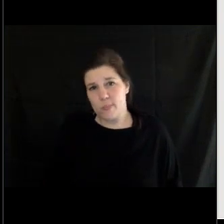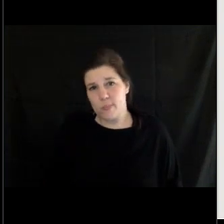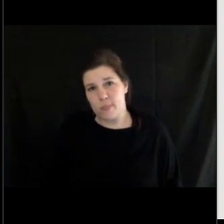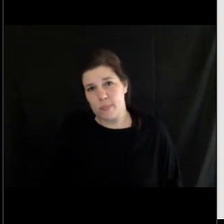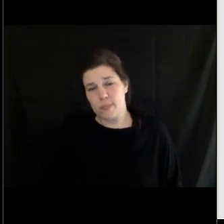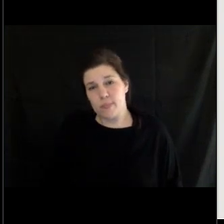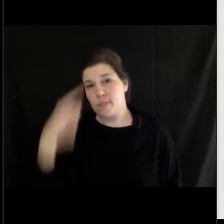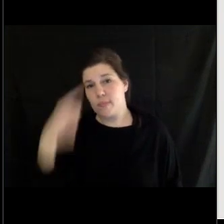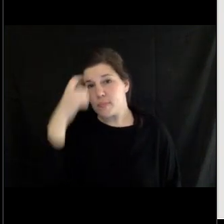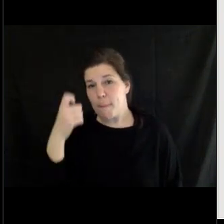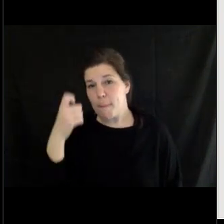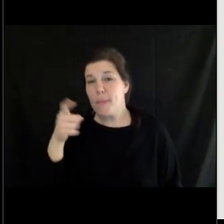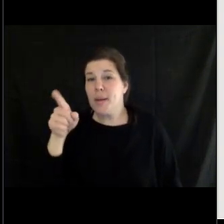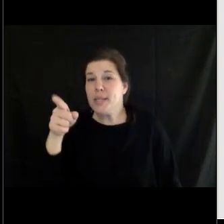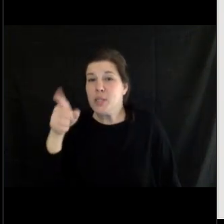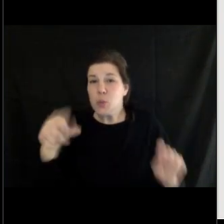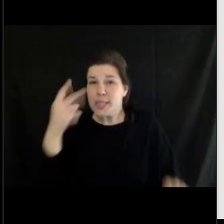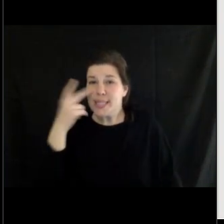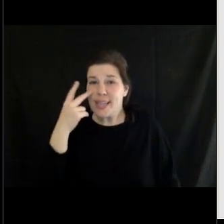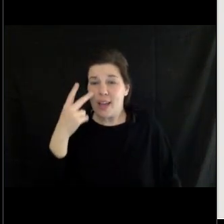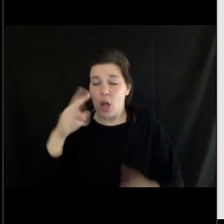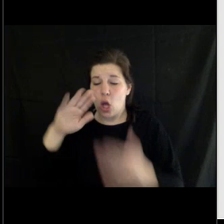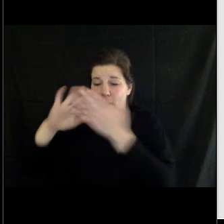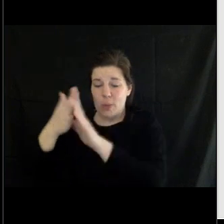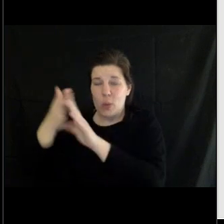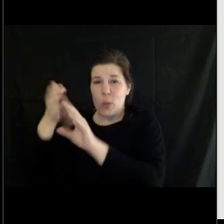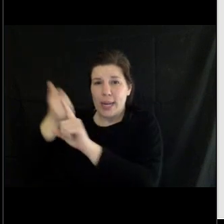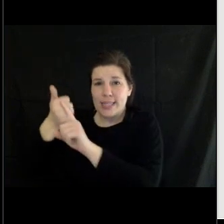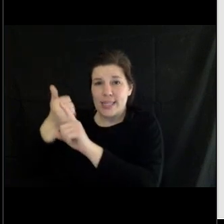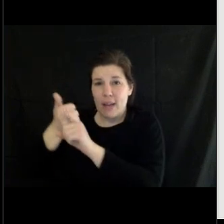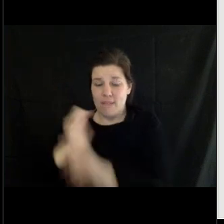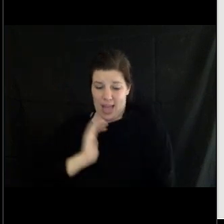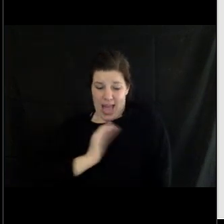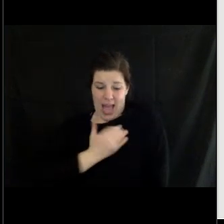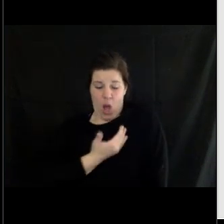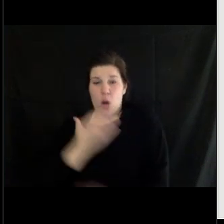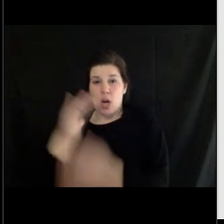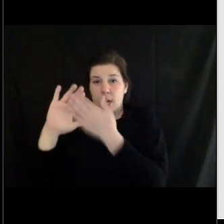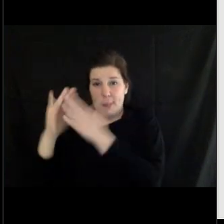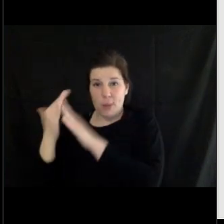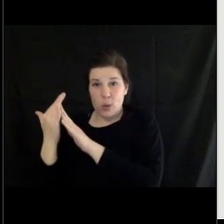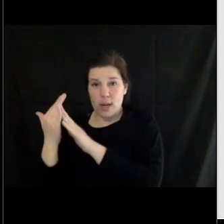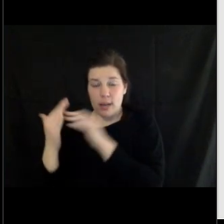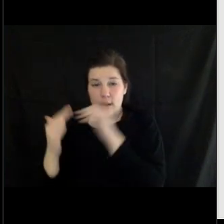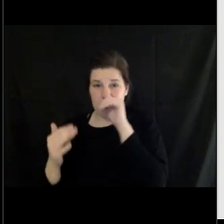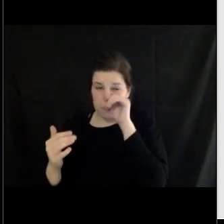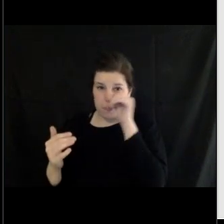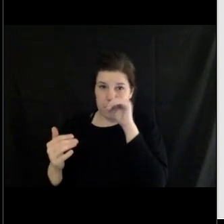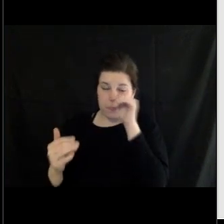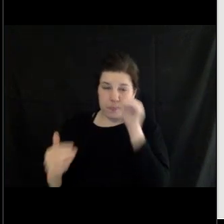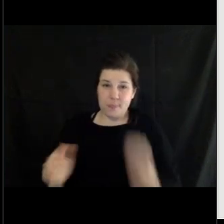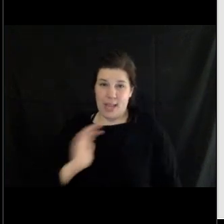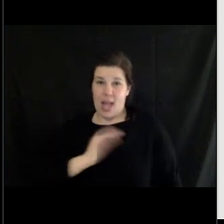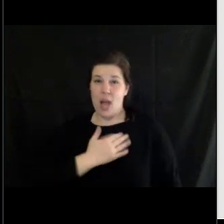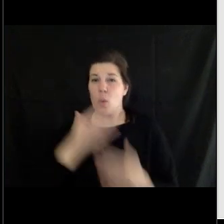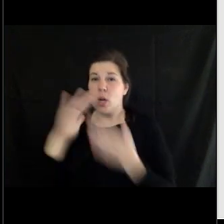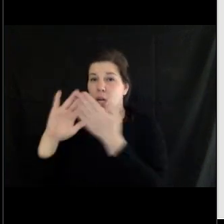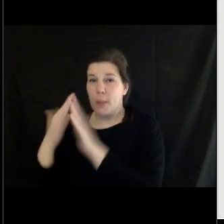Because as you can see, the community, well, our community, I can't speak for the rest of the districts, our